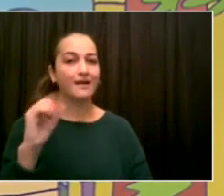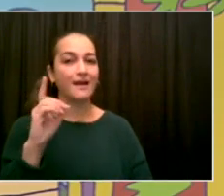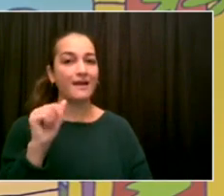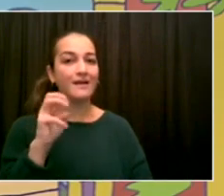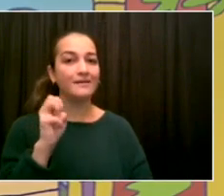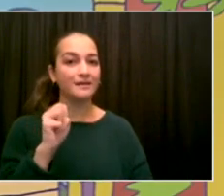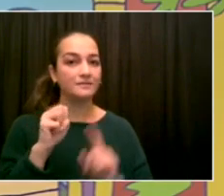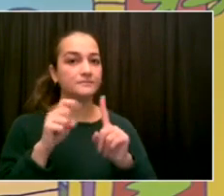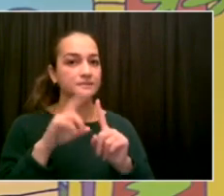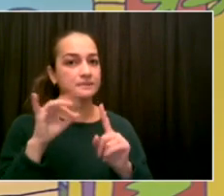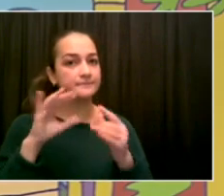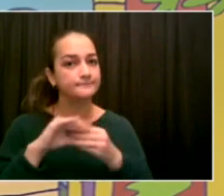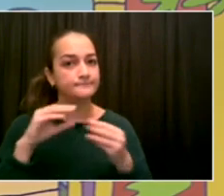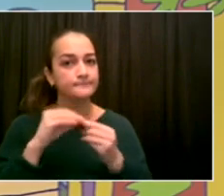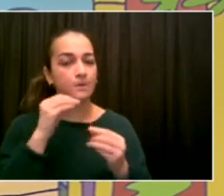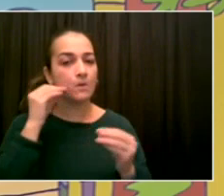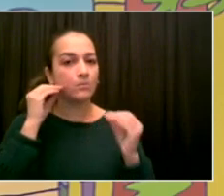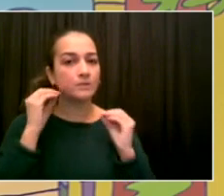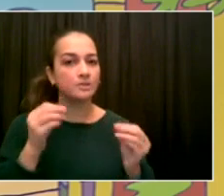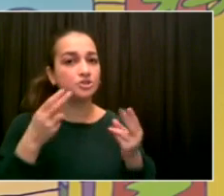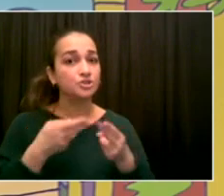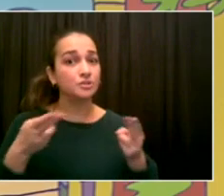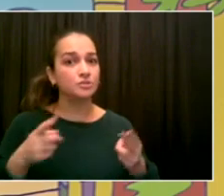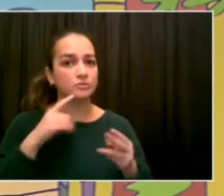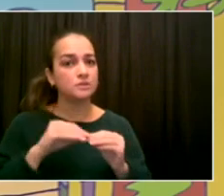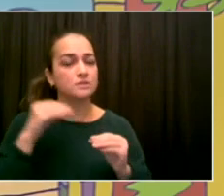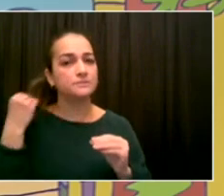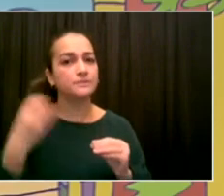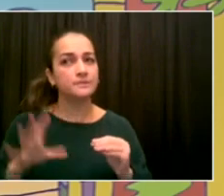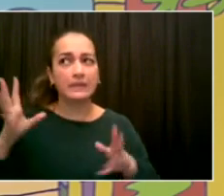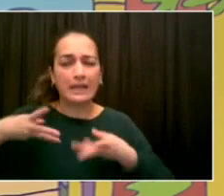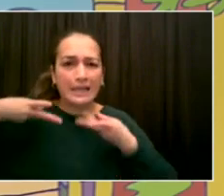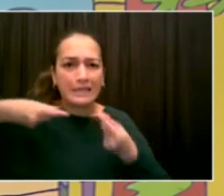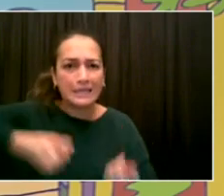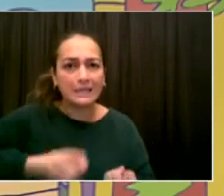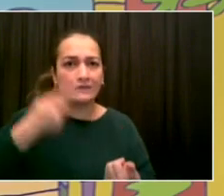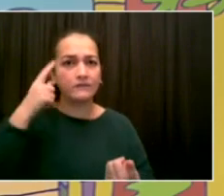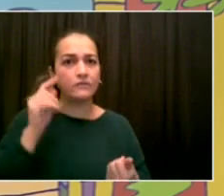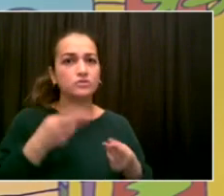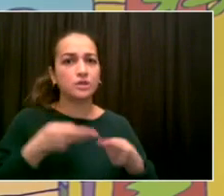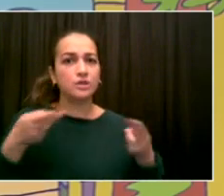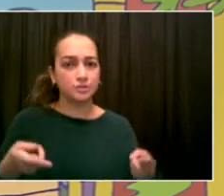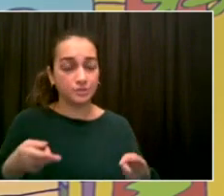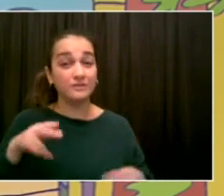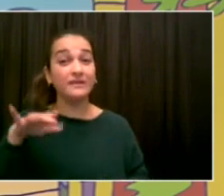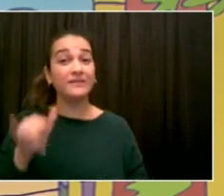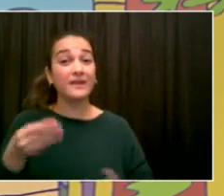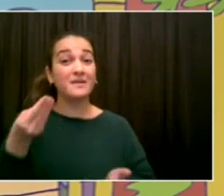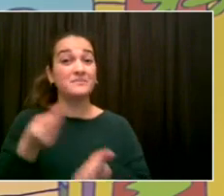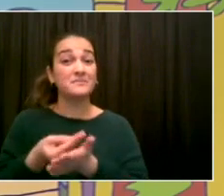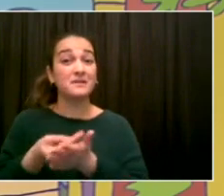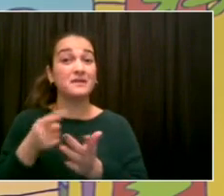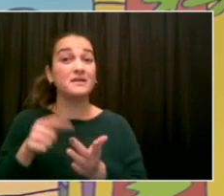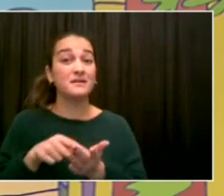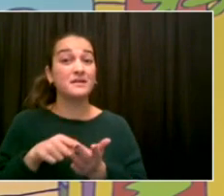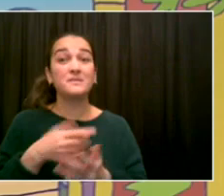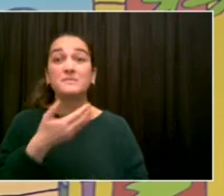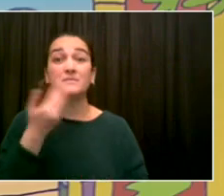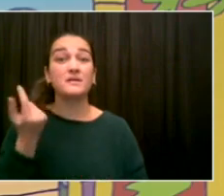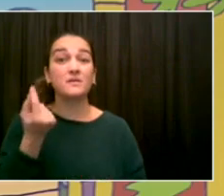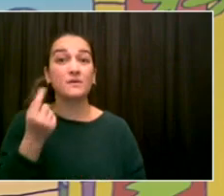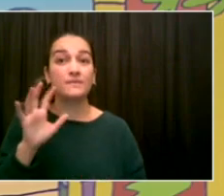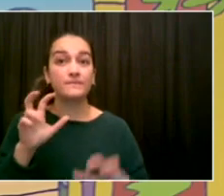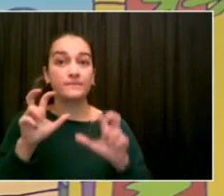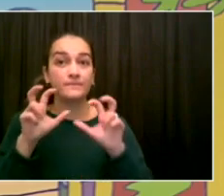subsidies and permanent low-cost housing to help homelessness in the city, which the New York Times reported has gone up 60% since you came into office. I was